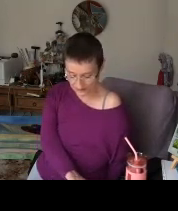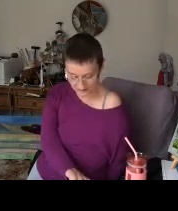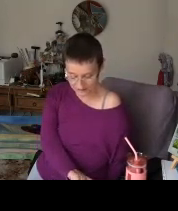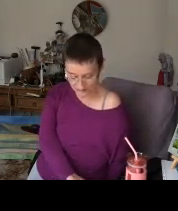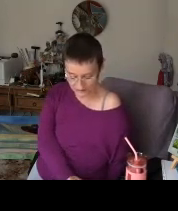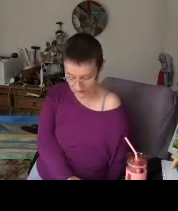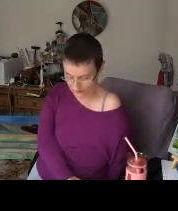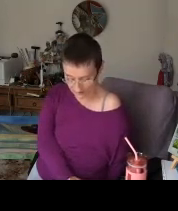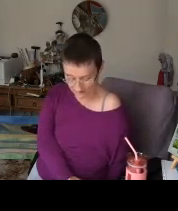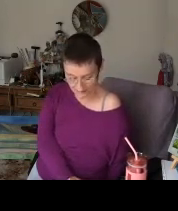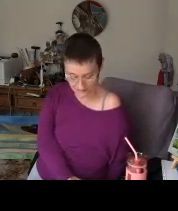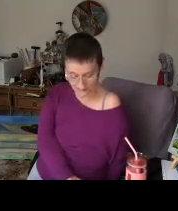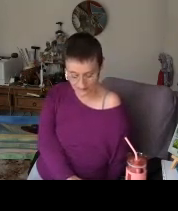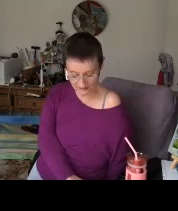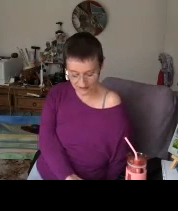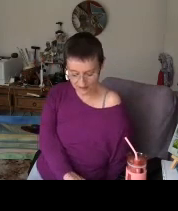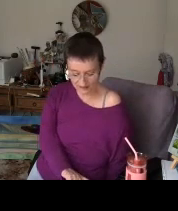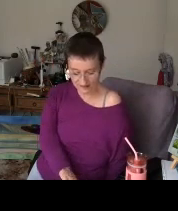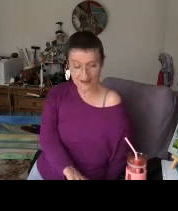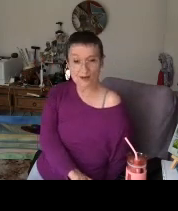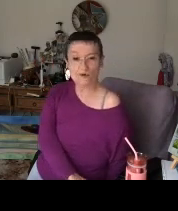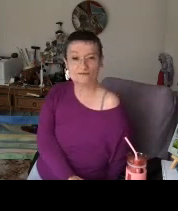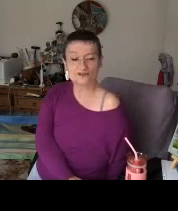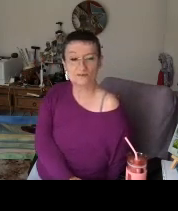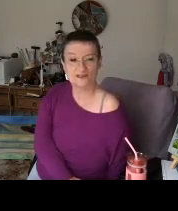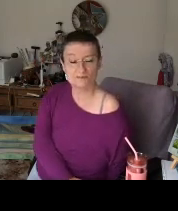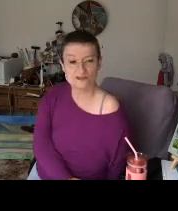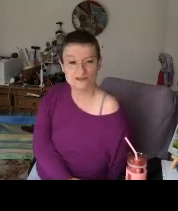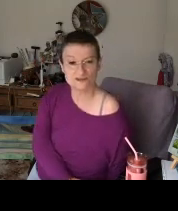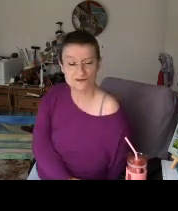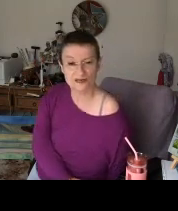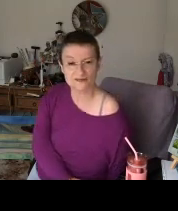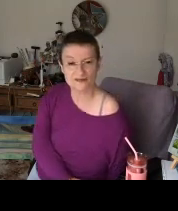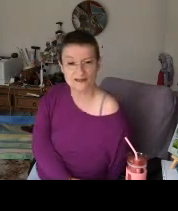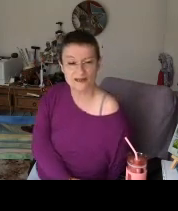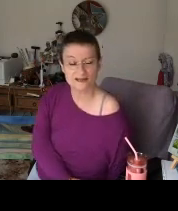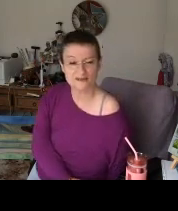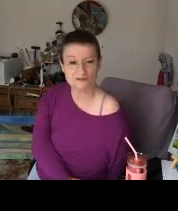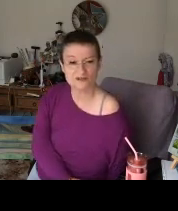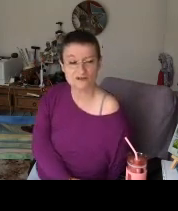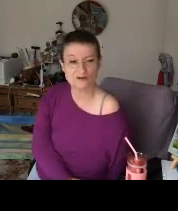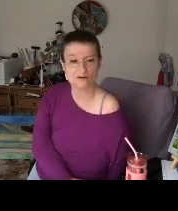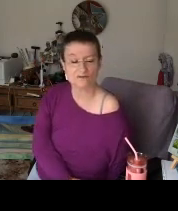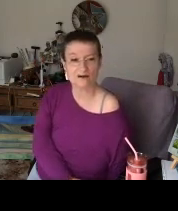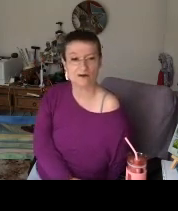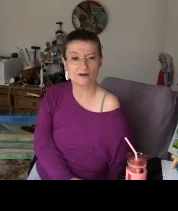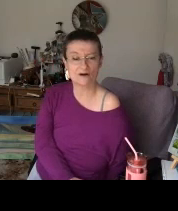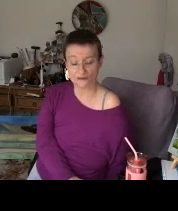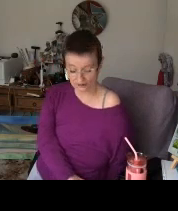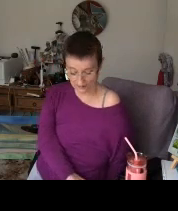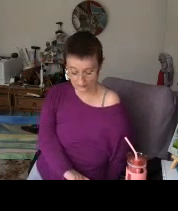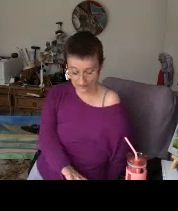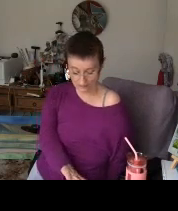moved completely and utterly online over the pandemic, and we've just been commissioned to create an exhibition of